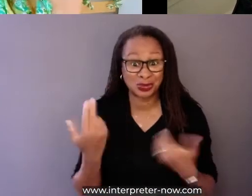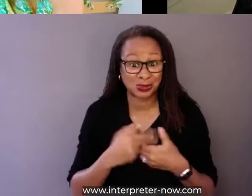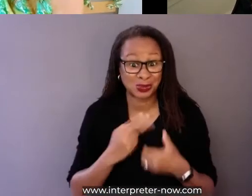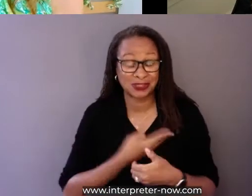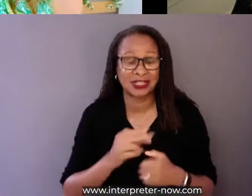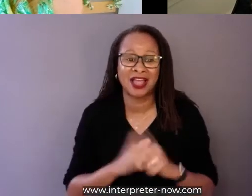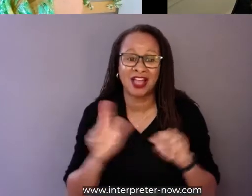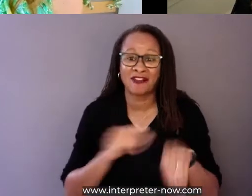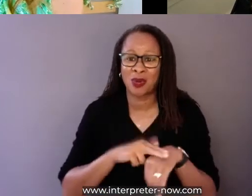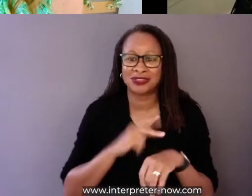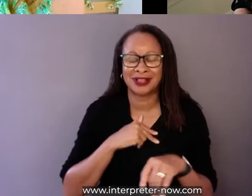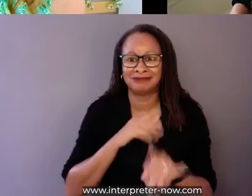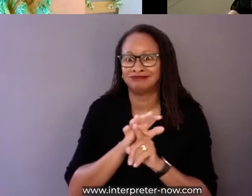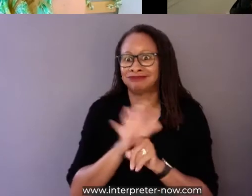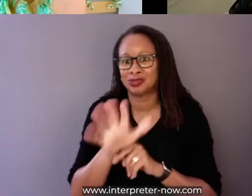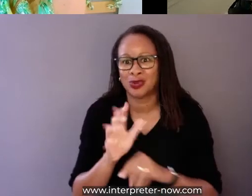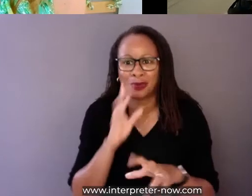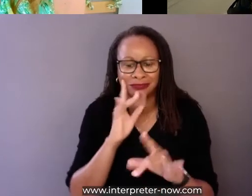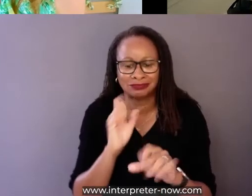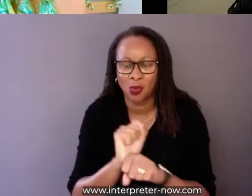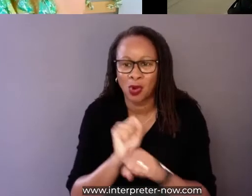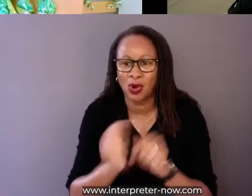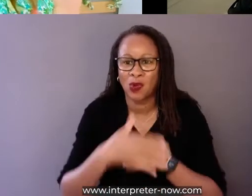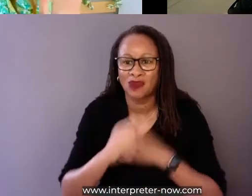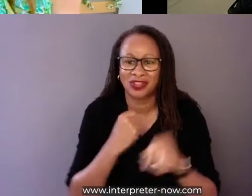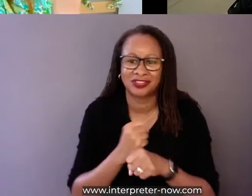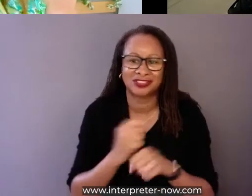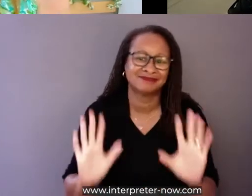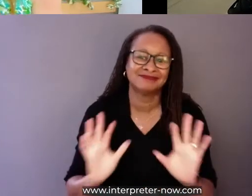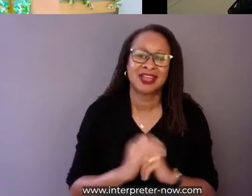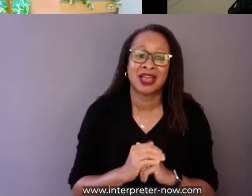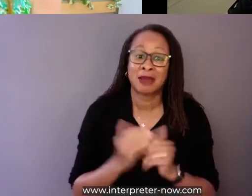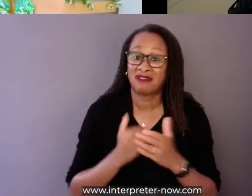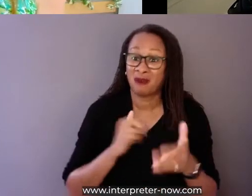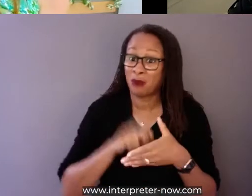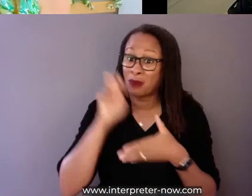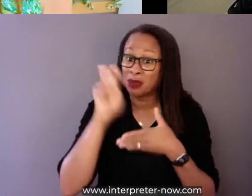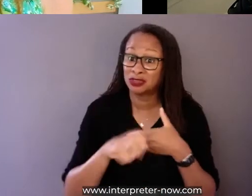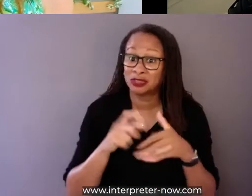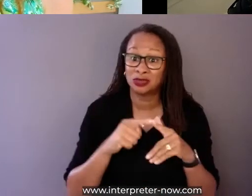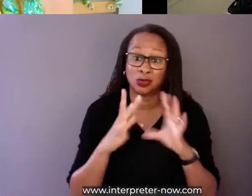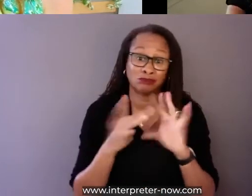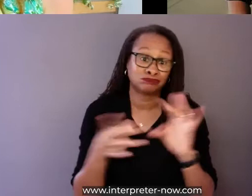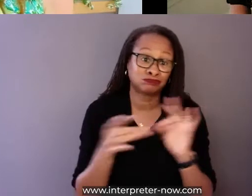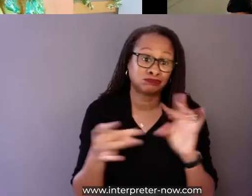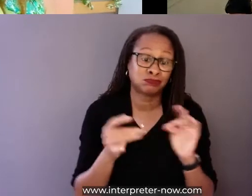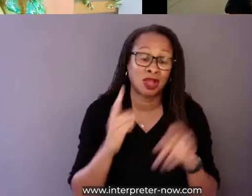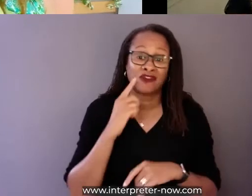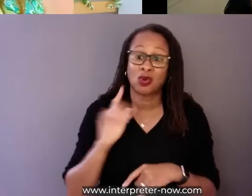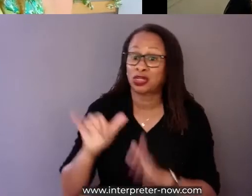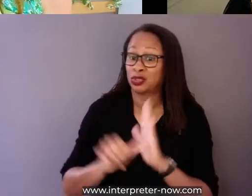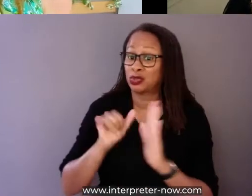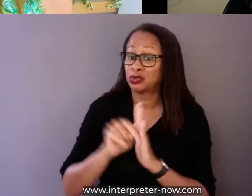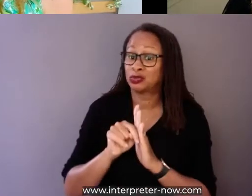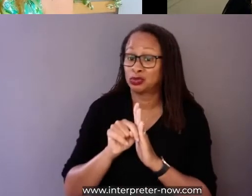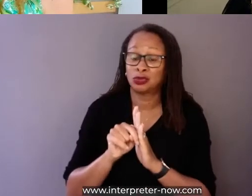I'm a big fan of yours, and I've loved working with you over the years. And before we jump in to our conversation, for our YouTube audience,